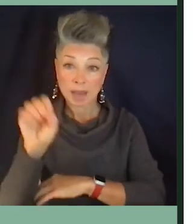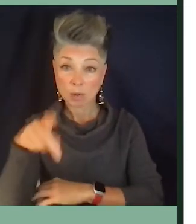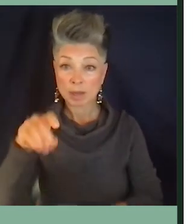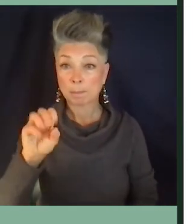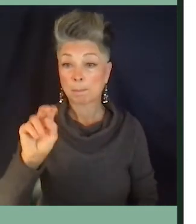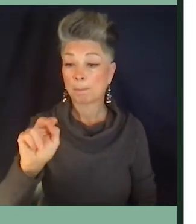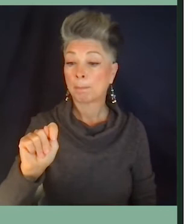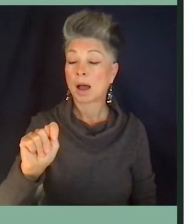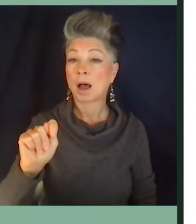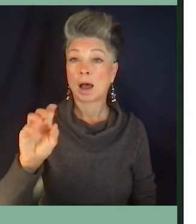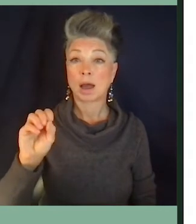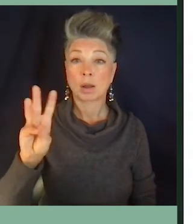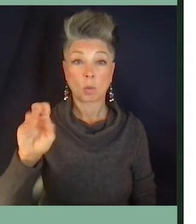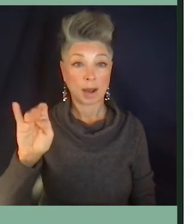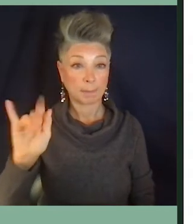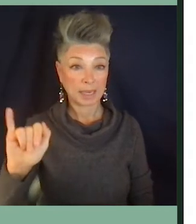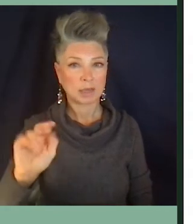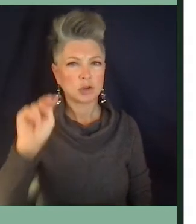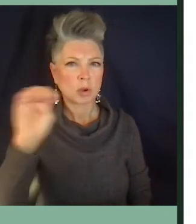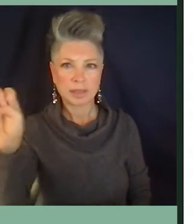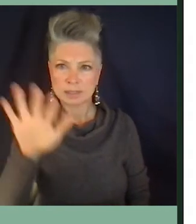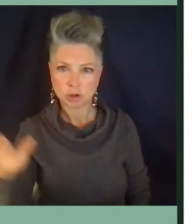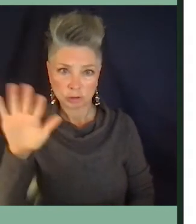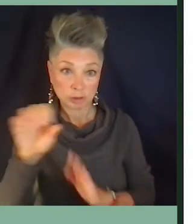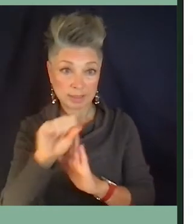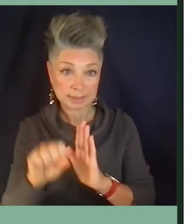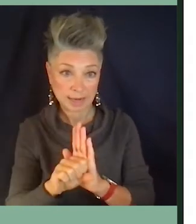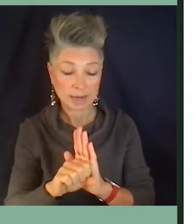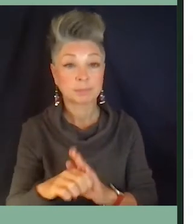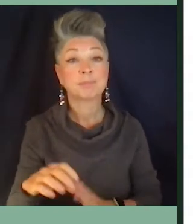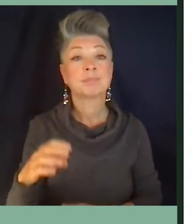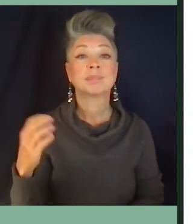County, Potawatomi are located in the northeastern part of the state.